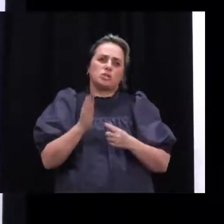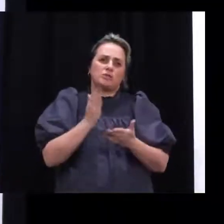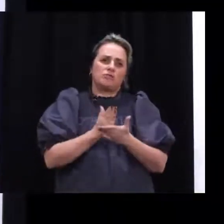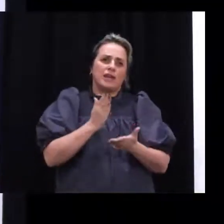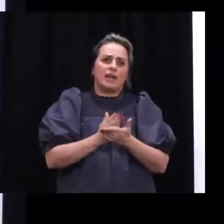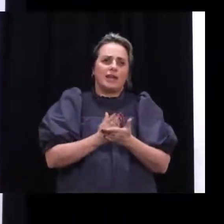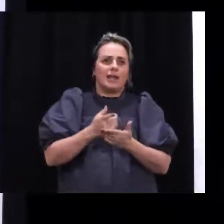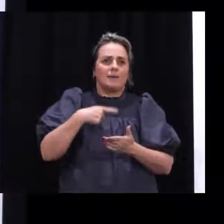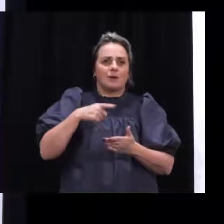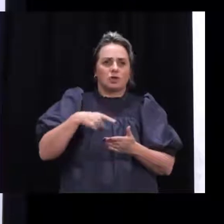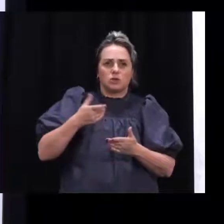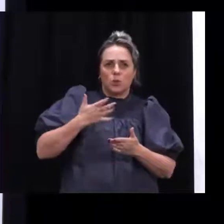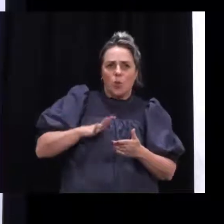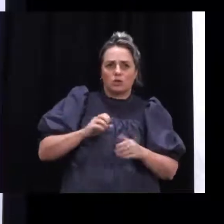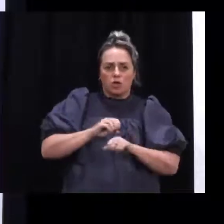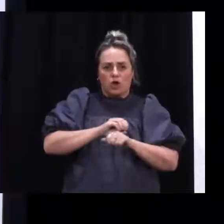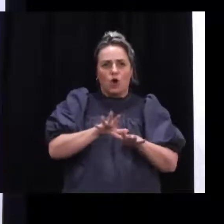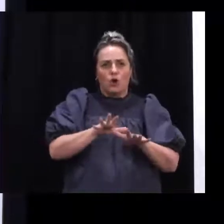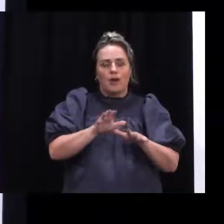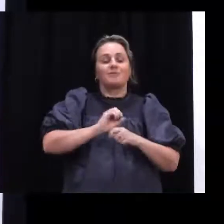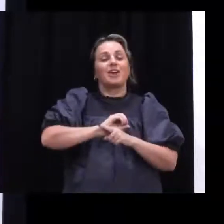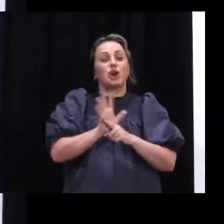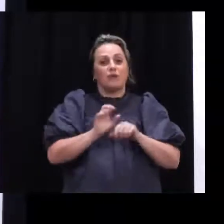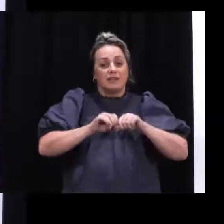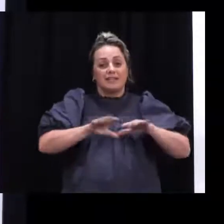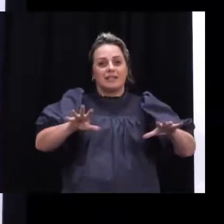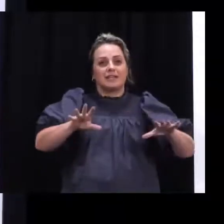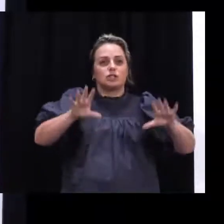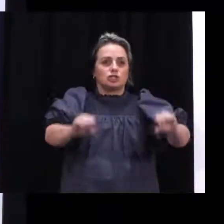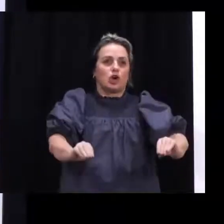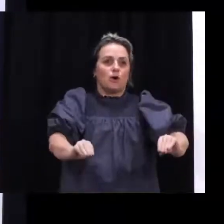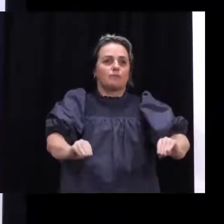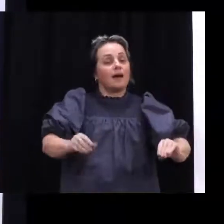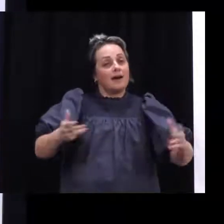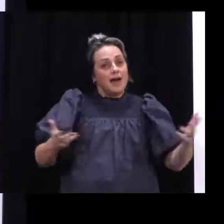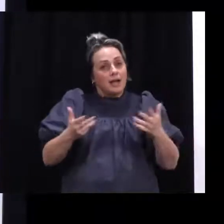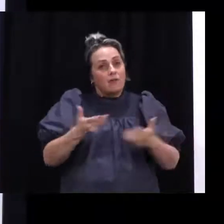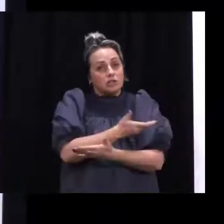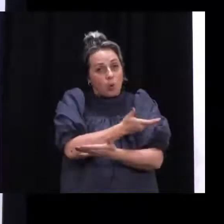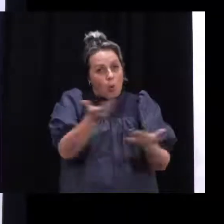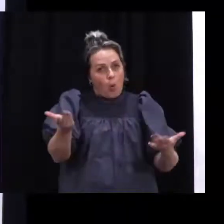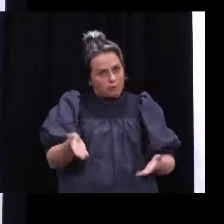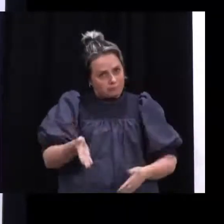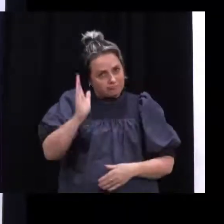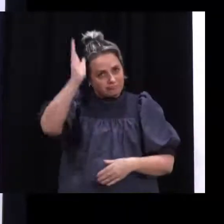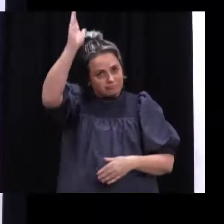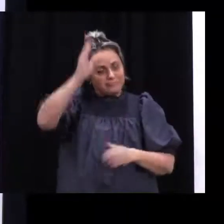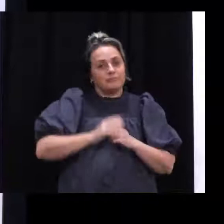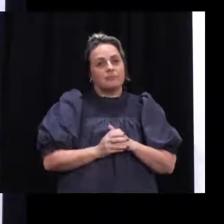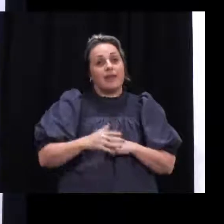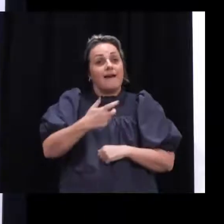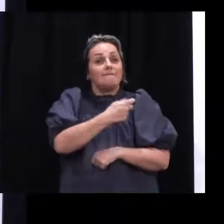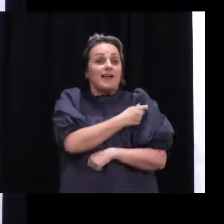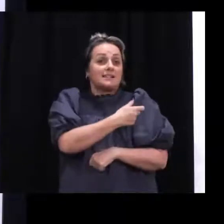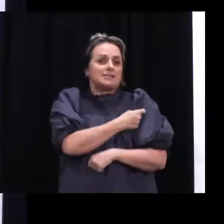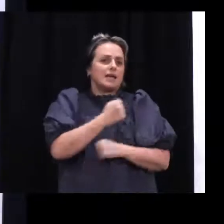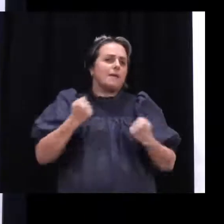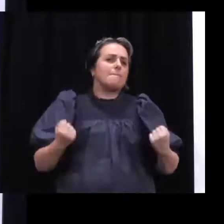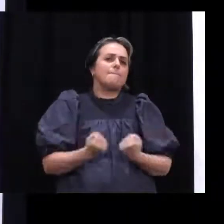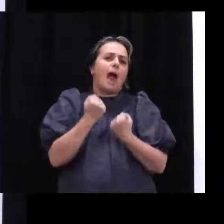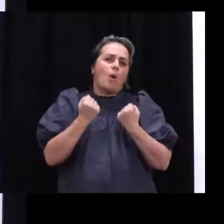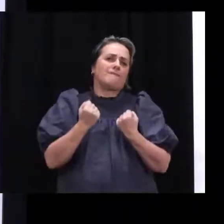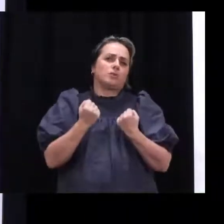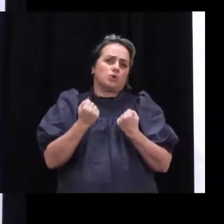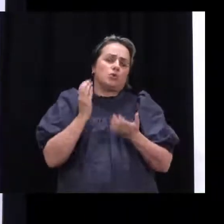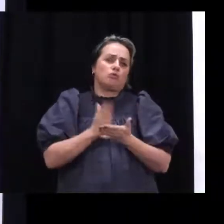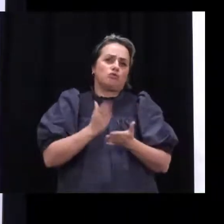fight against COVID-19, and I encourage everybody to take up the opportunity. Vaccinations are one of the most powerful tools we have